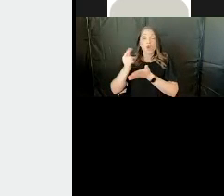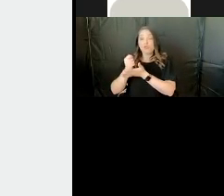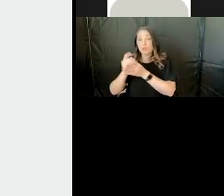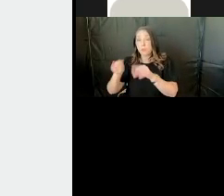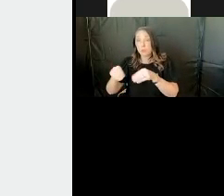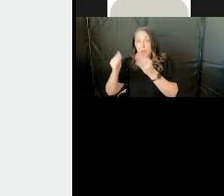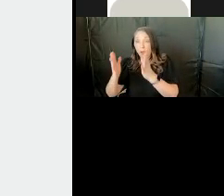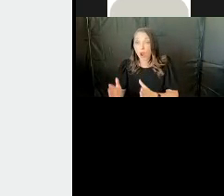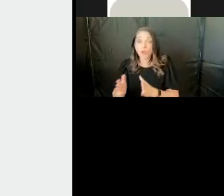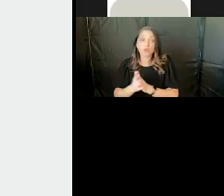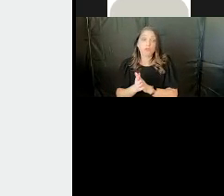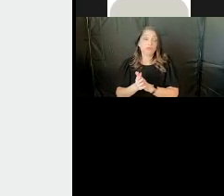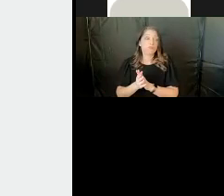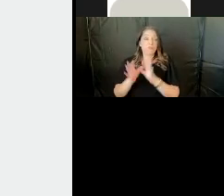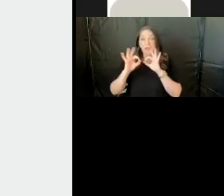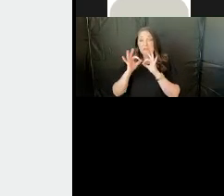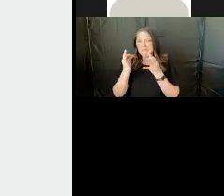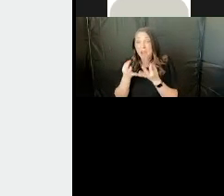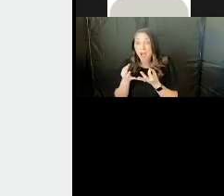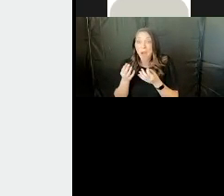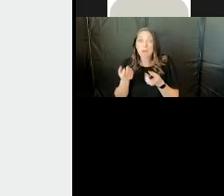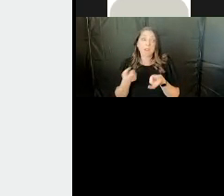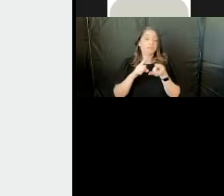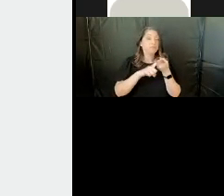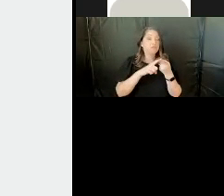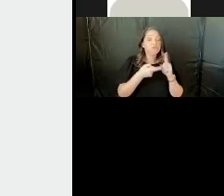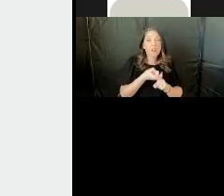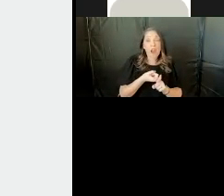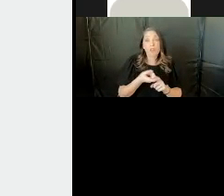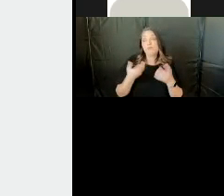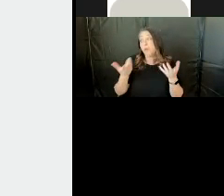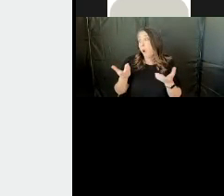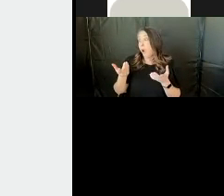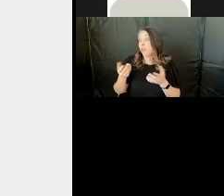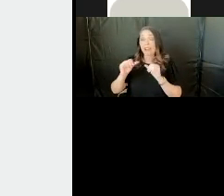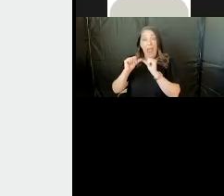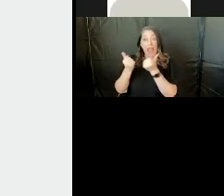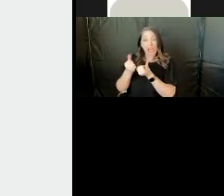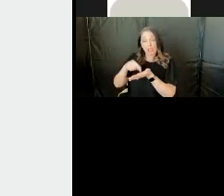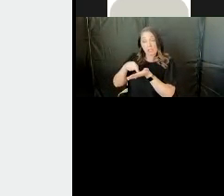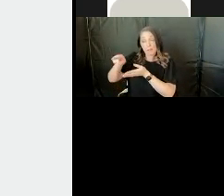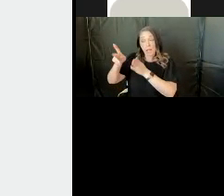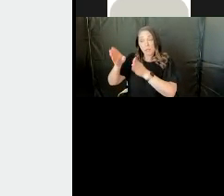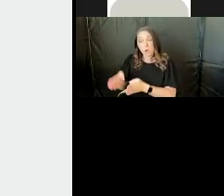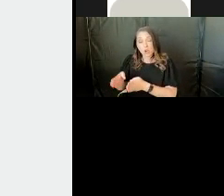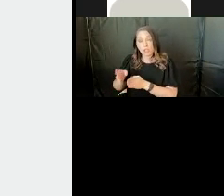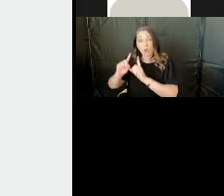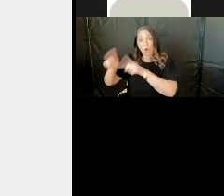friend, or a person paid by an agency to take care of an elder or dependent adult in their home.